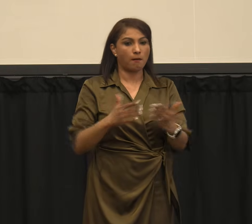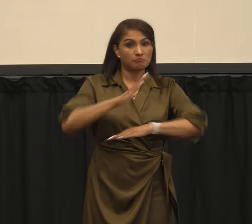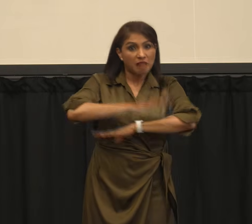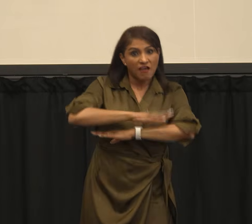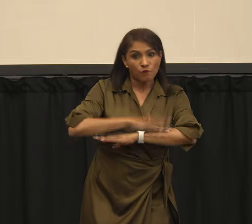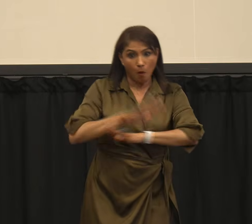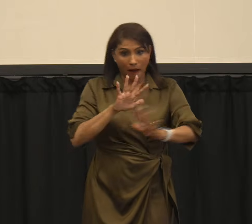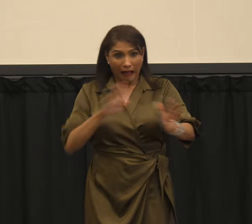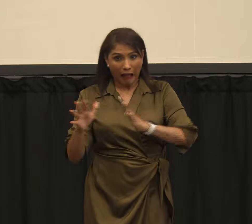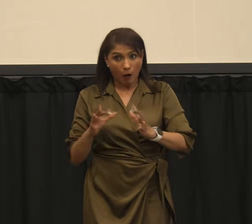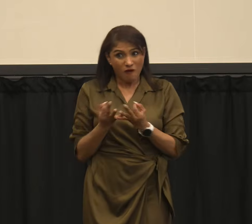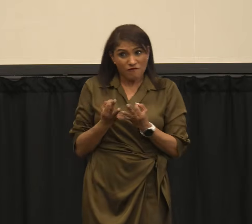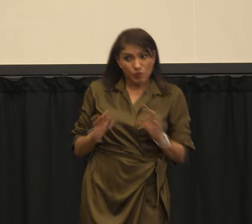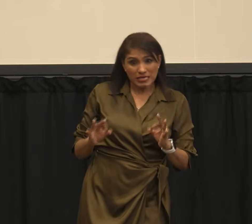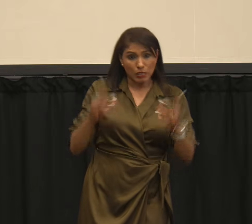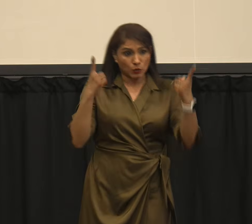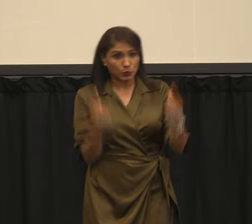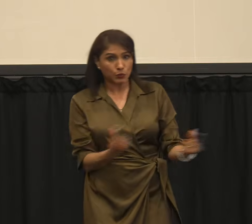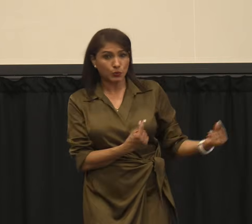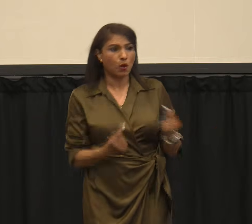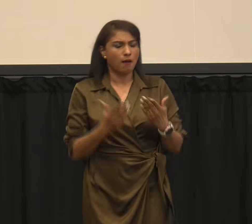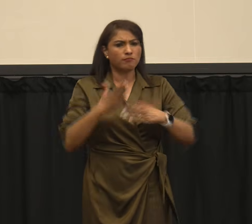that have been shared within